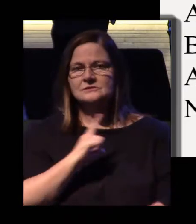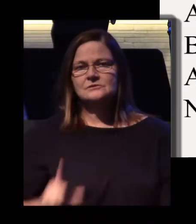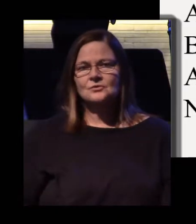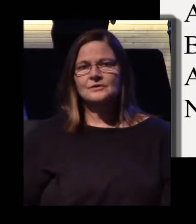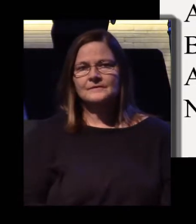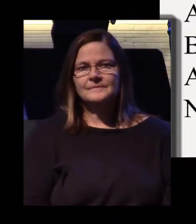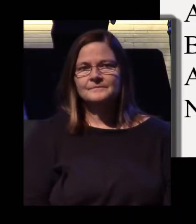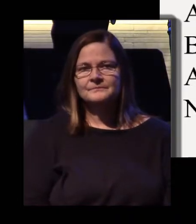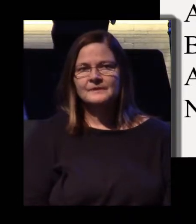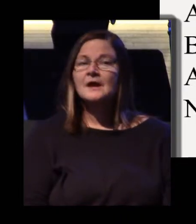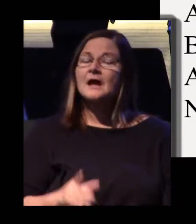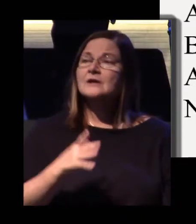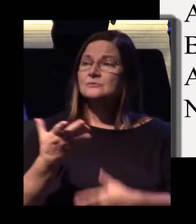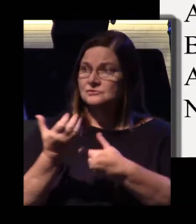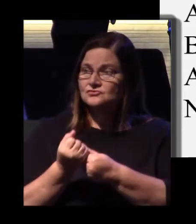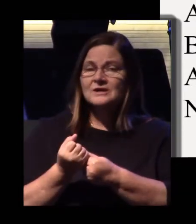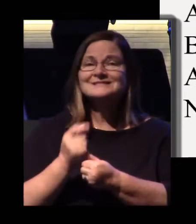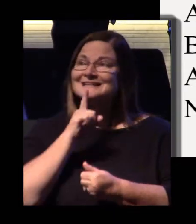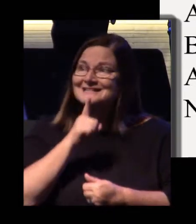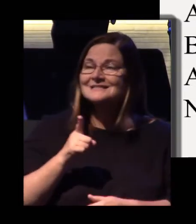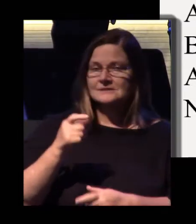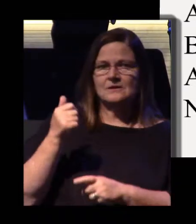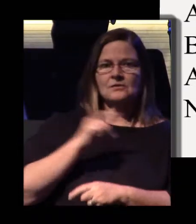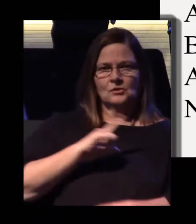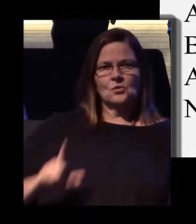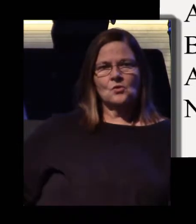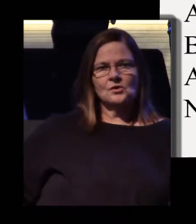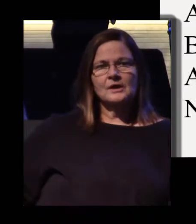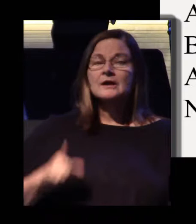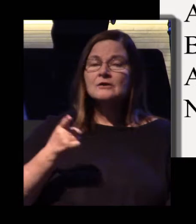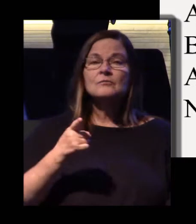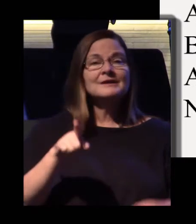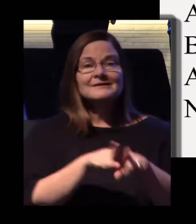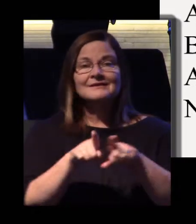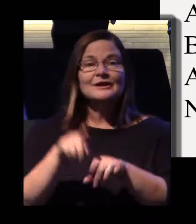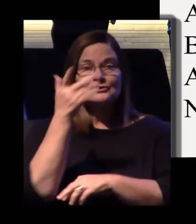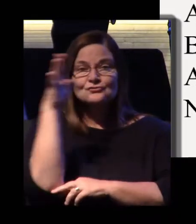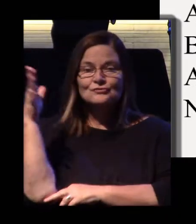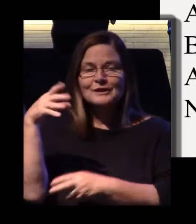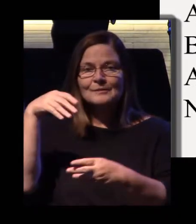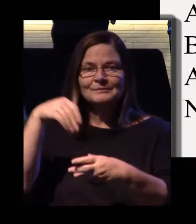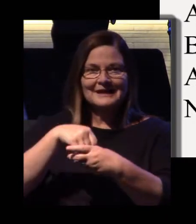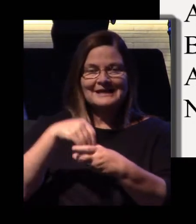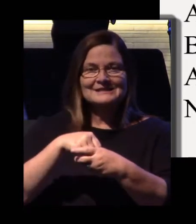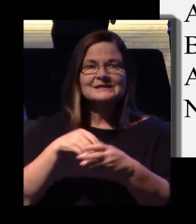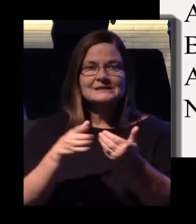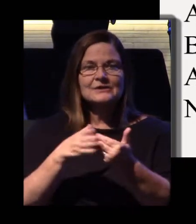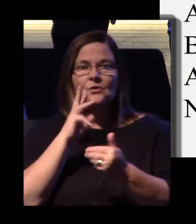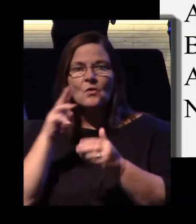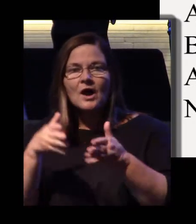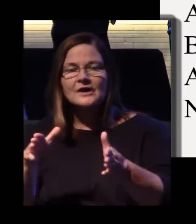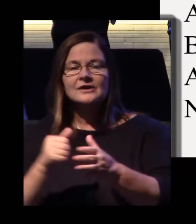and here's the contrast, blessed is the man who trusts in the Lord, and whose trust is the